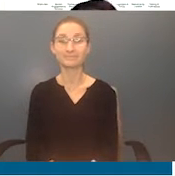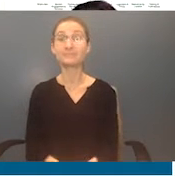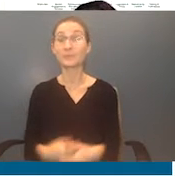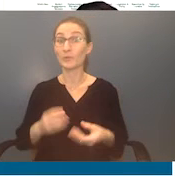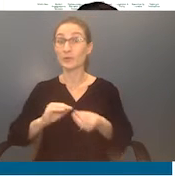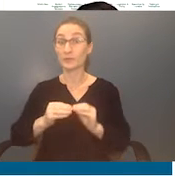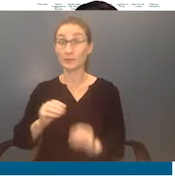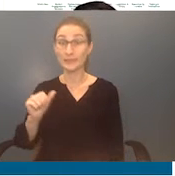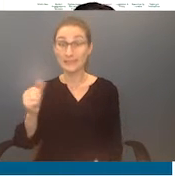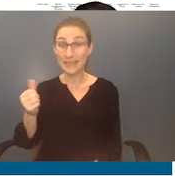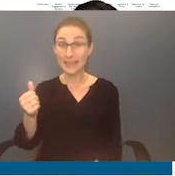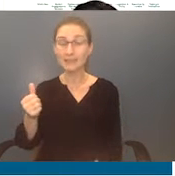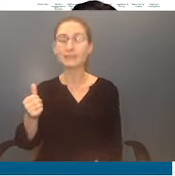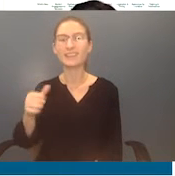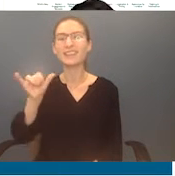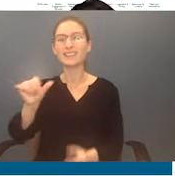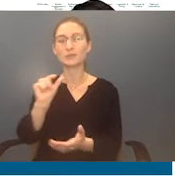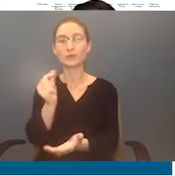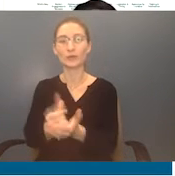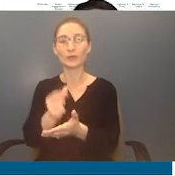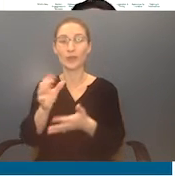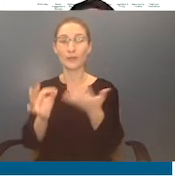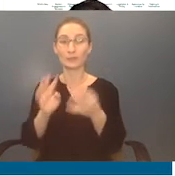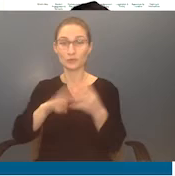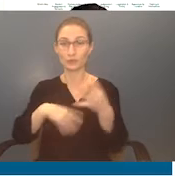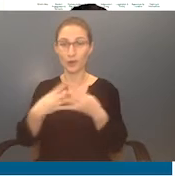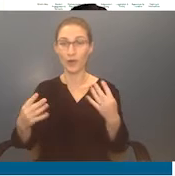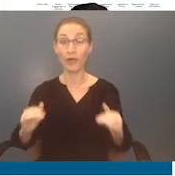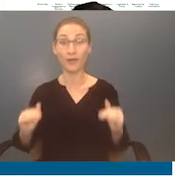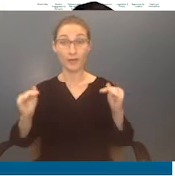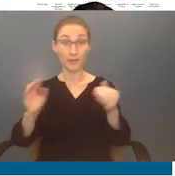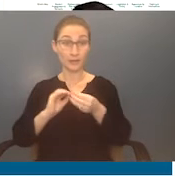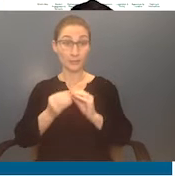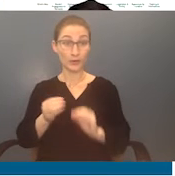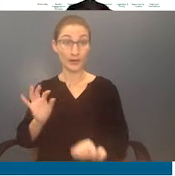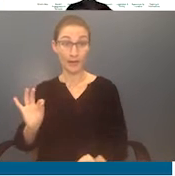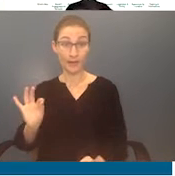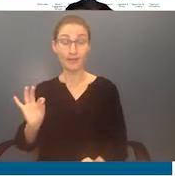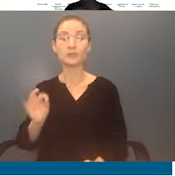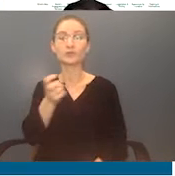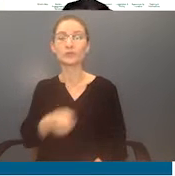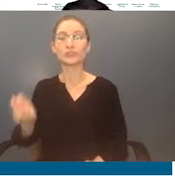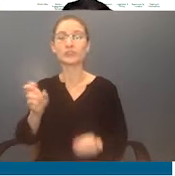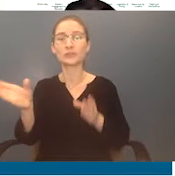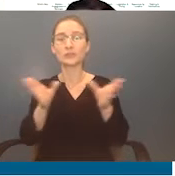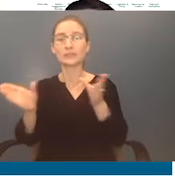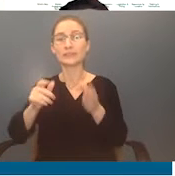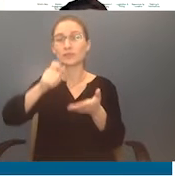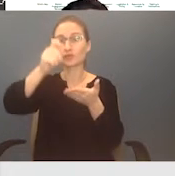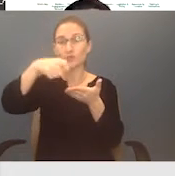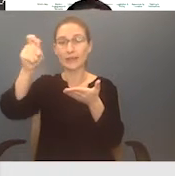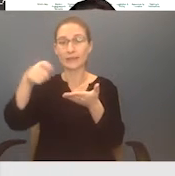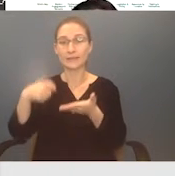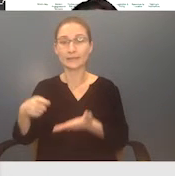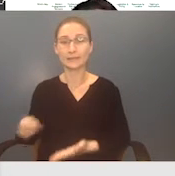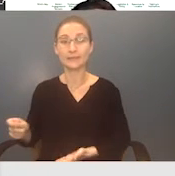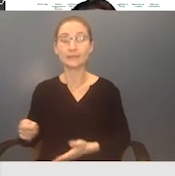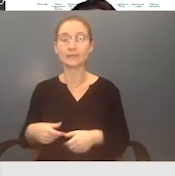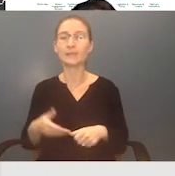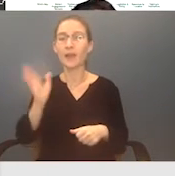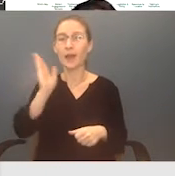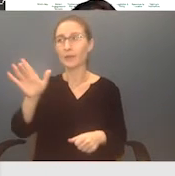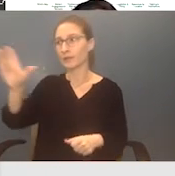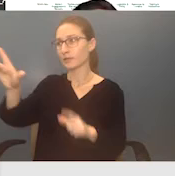Okay, so number 10 is the graduation options chart, and number 9 is the transition services checklist. So I'm going to actually take you to